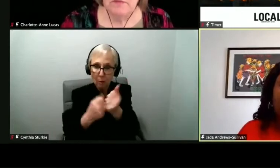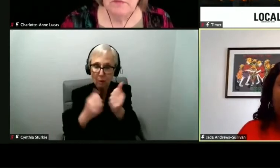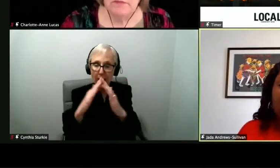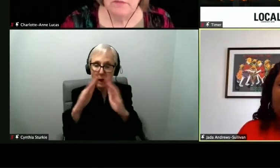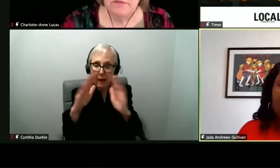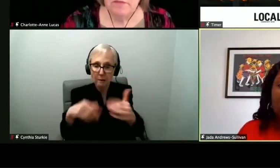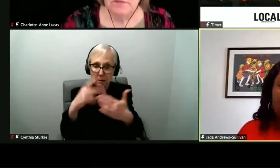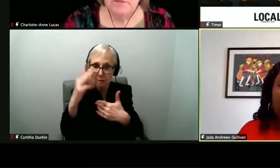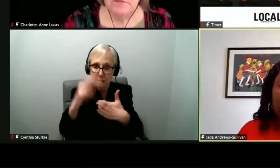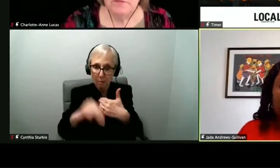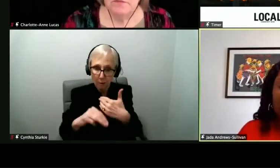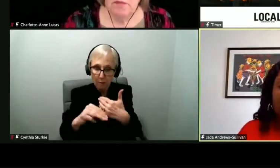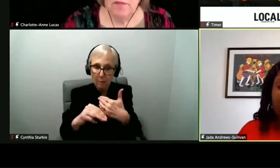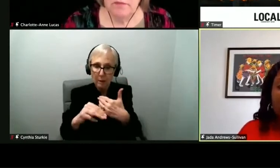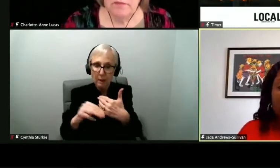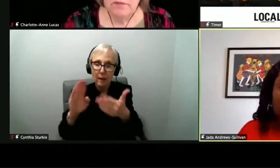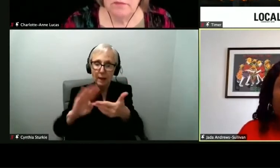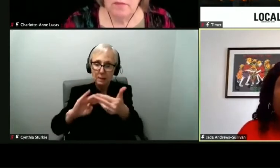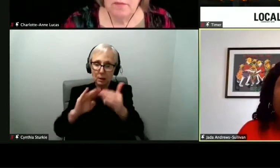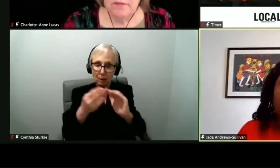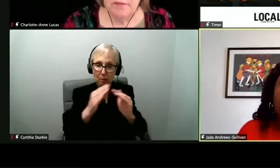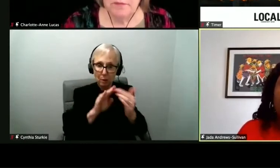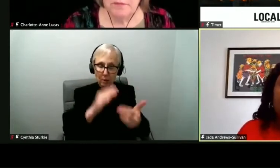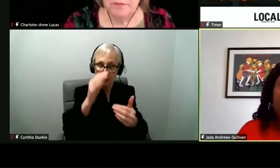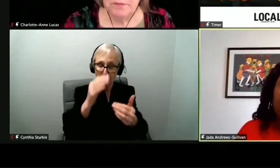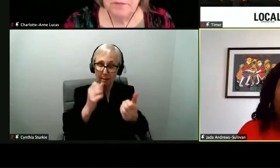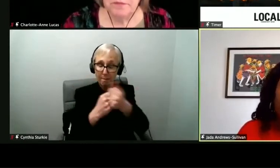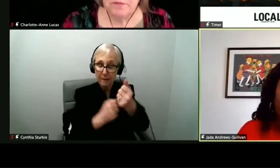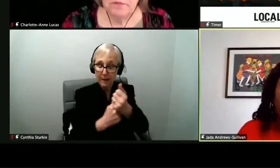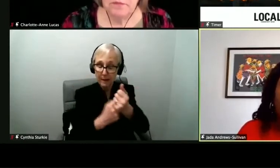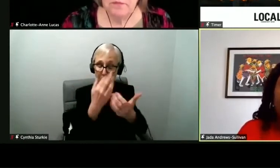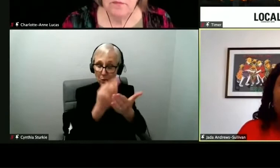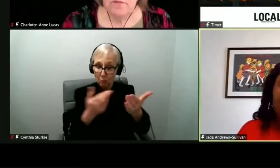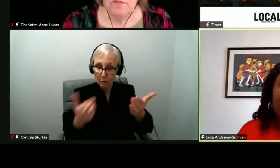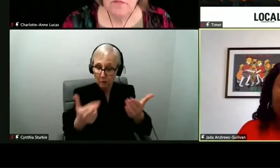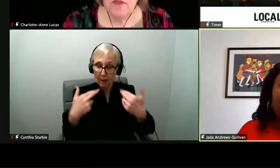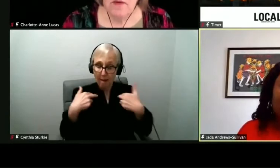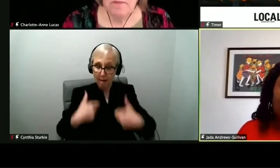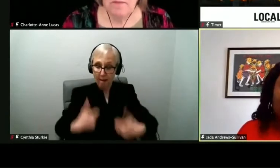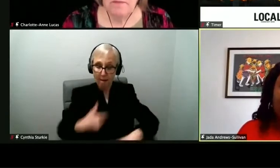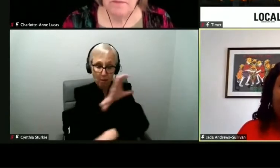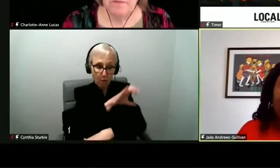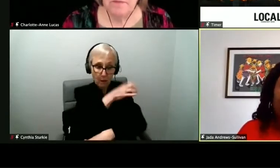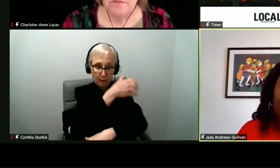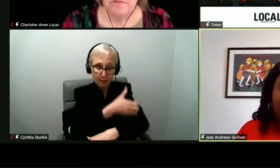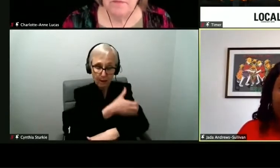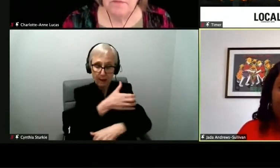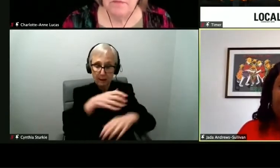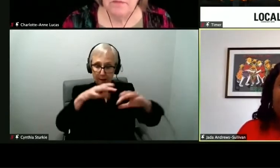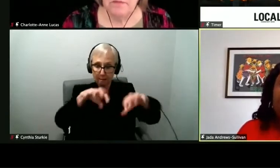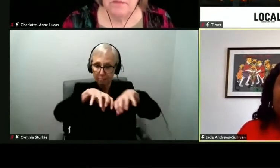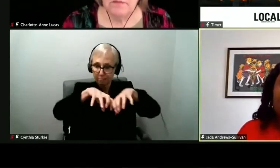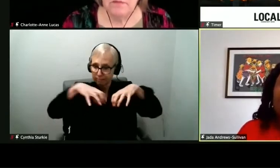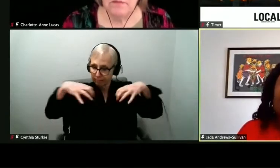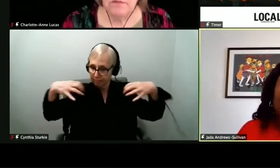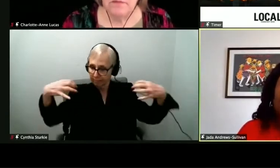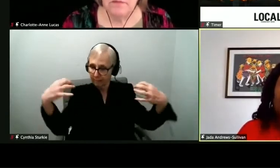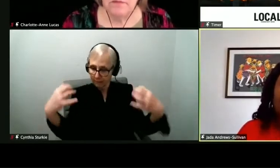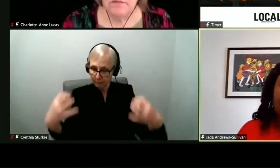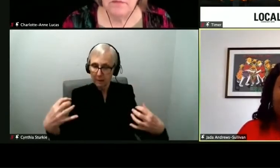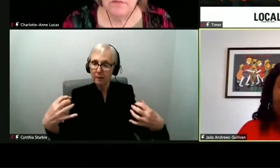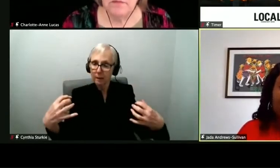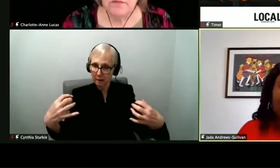will have also community-based resources, a health clinic, amphitheater and entertainment. And we